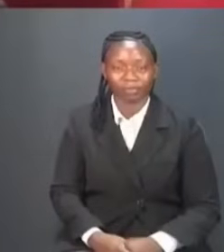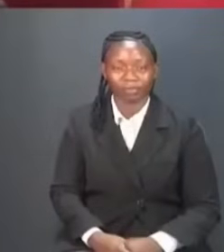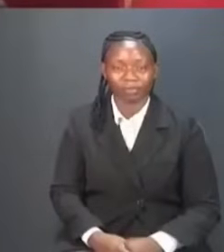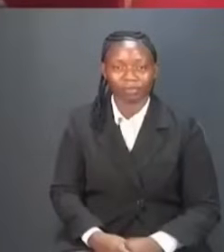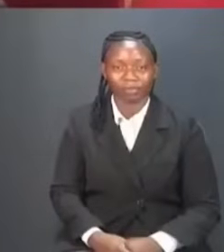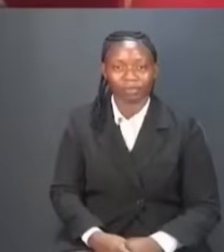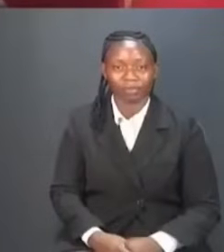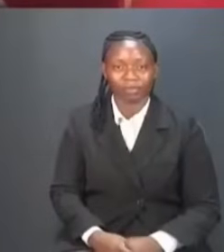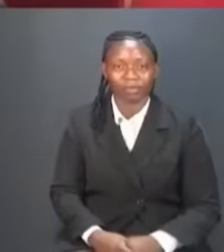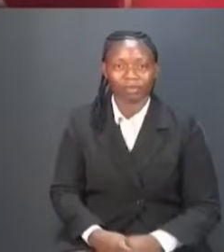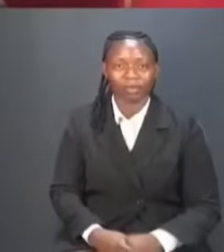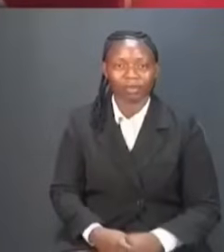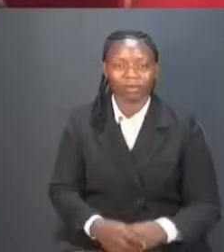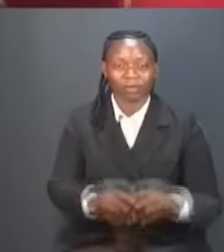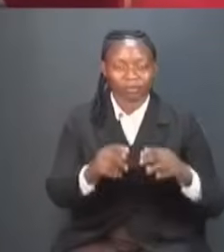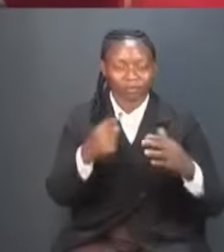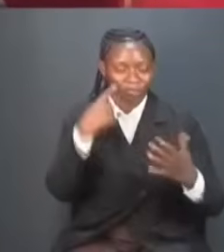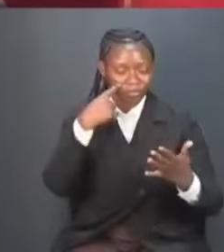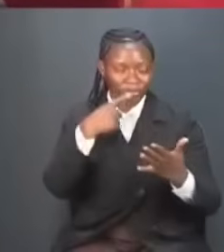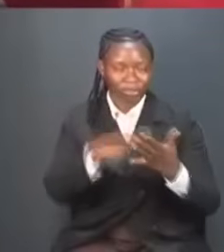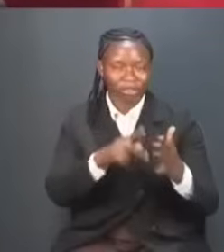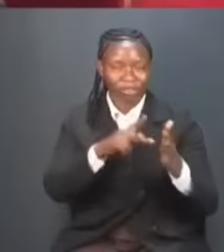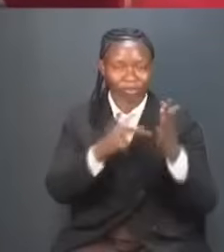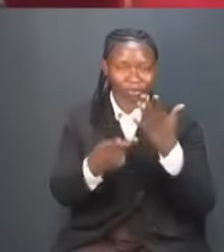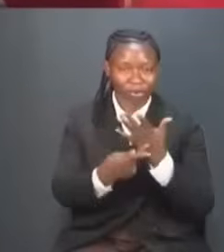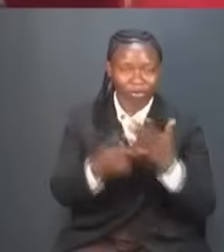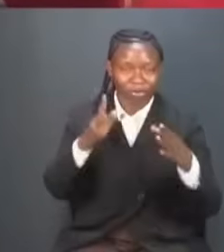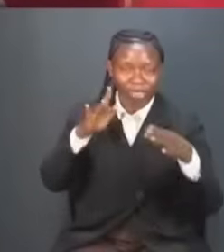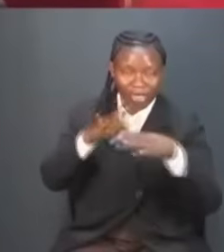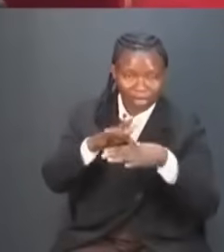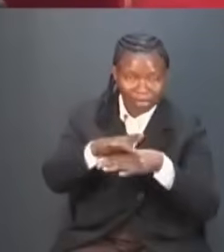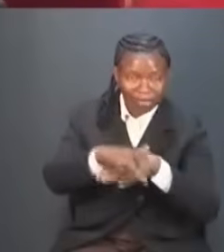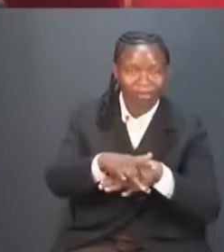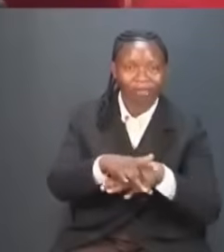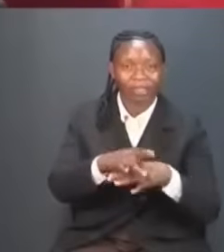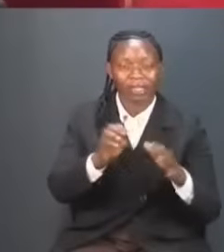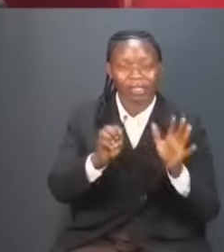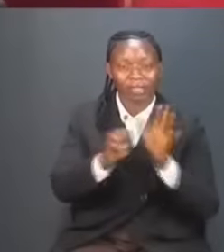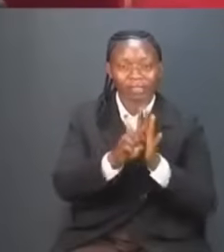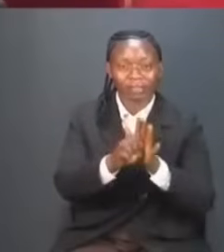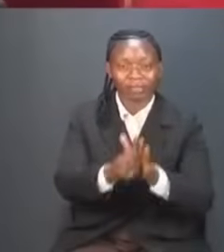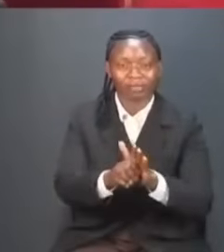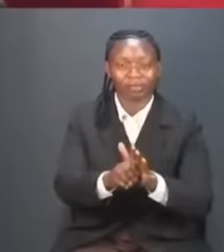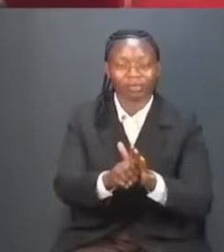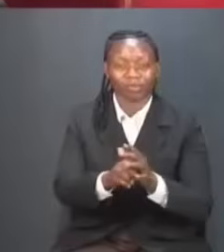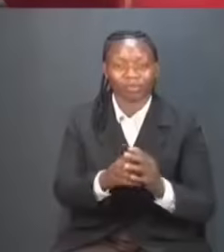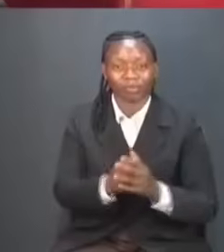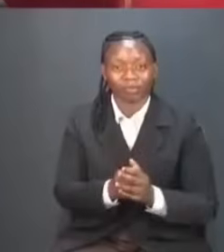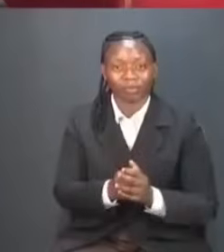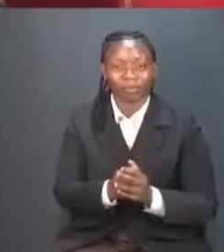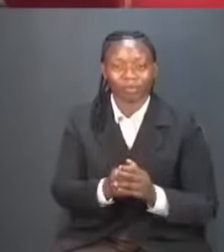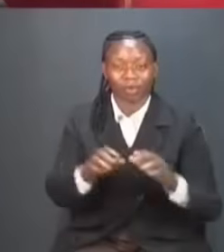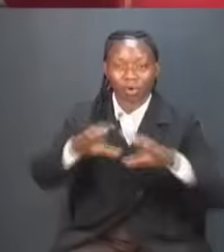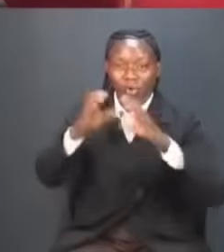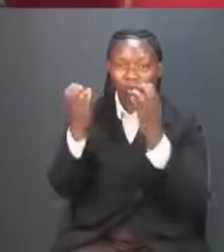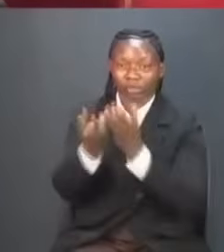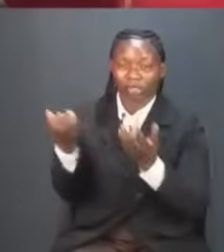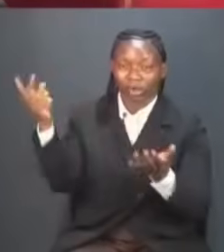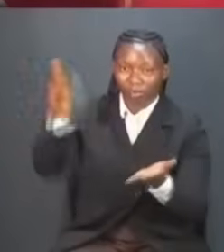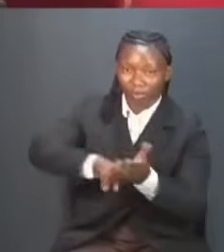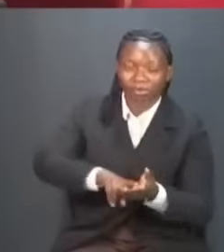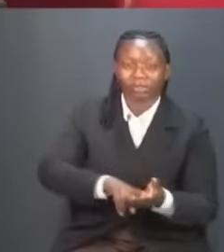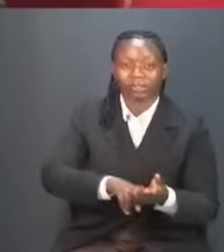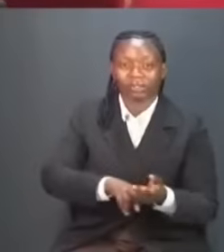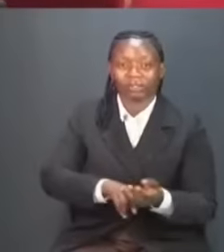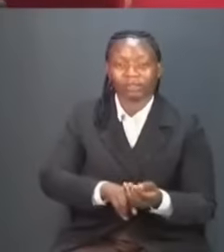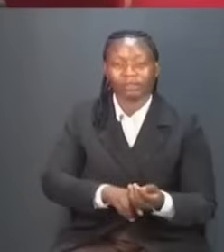and monitoring programs for early detection of pests, example traps, field surveys, community reporting.